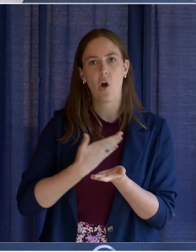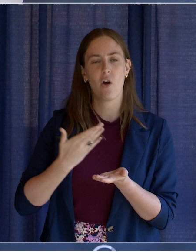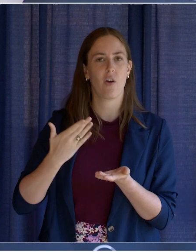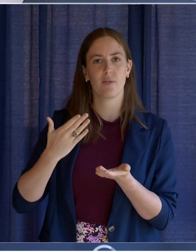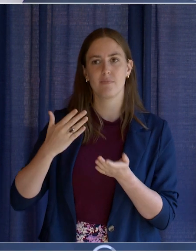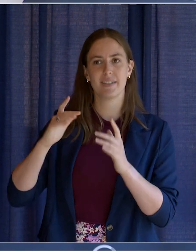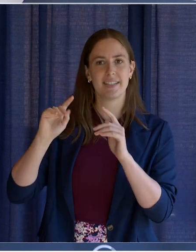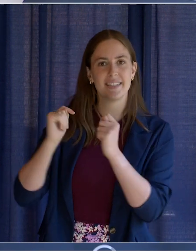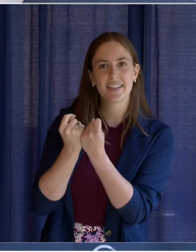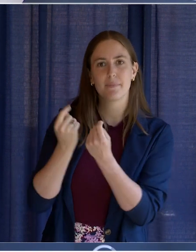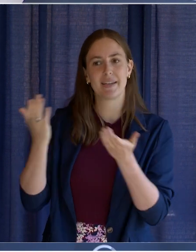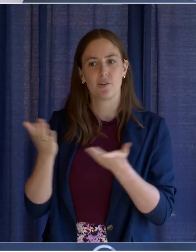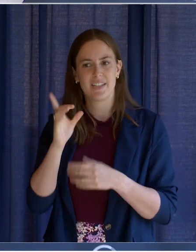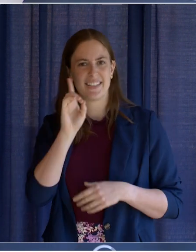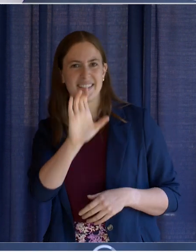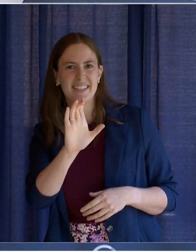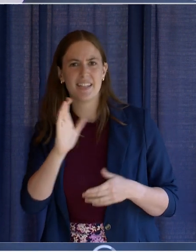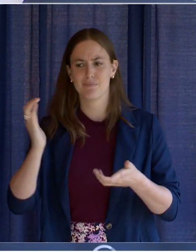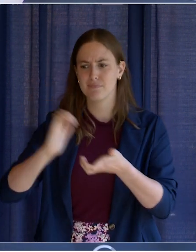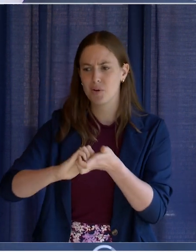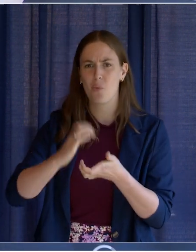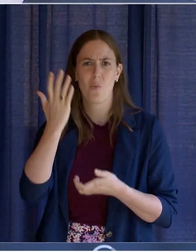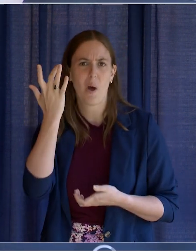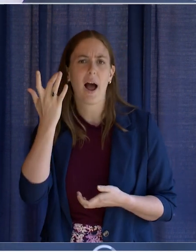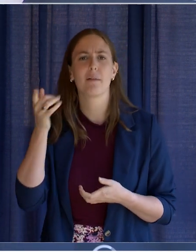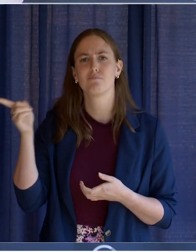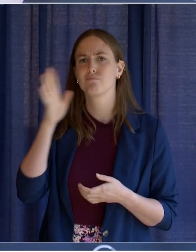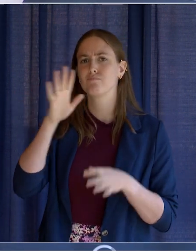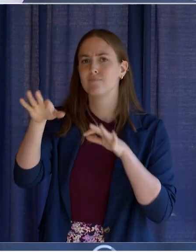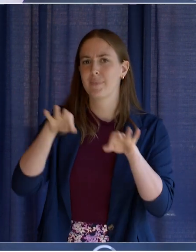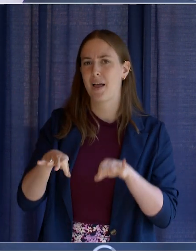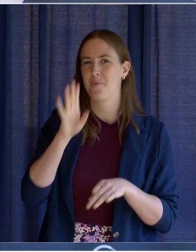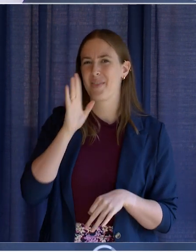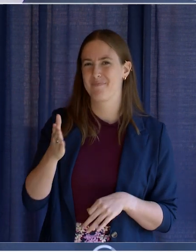important work together. Thanks very much.